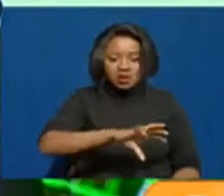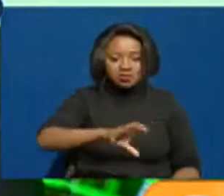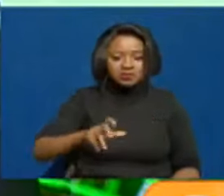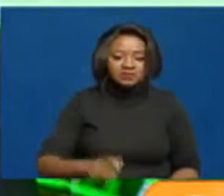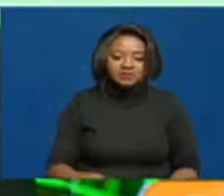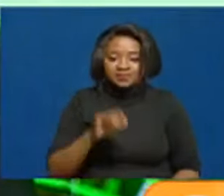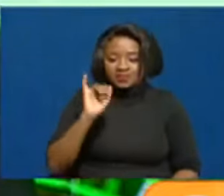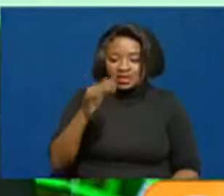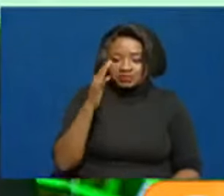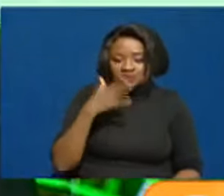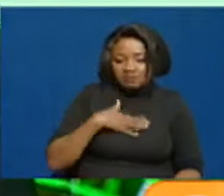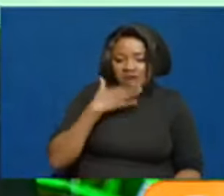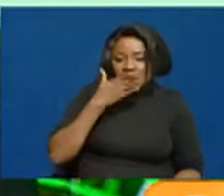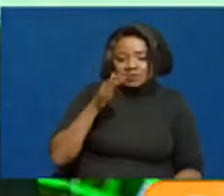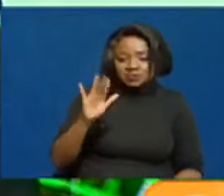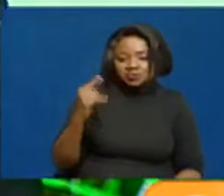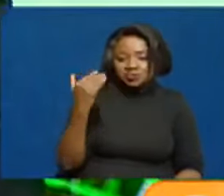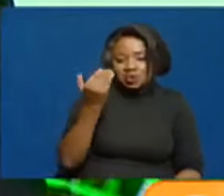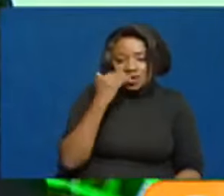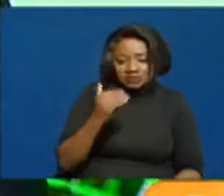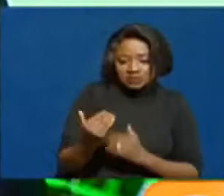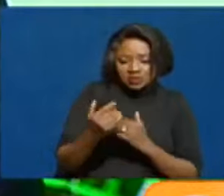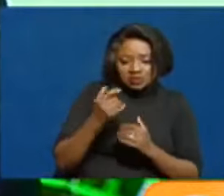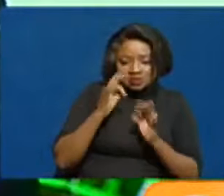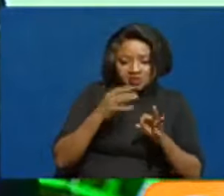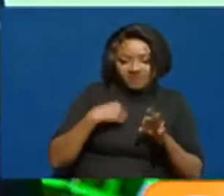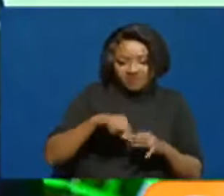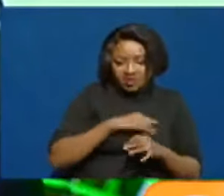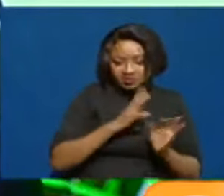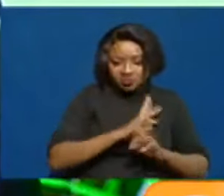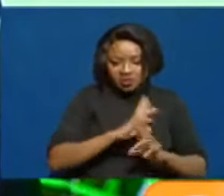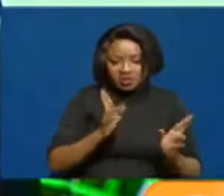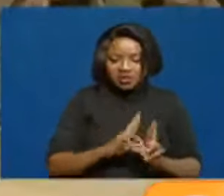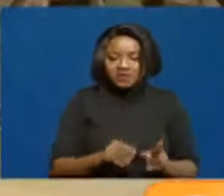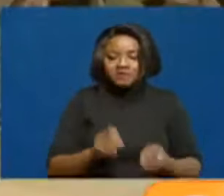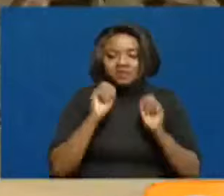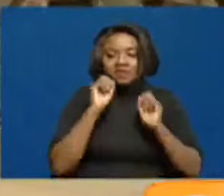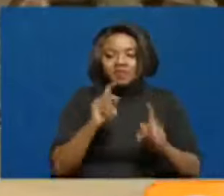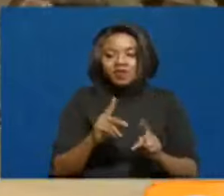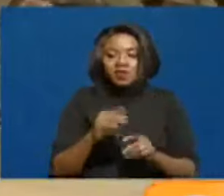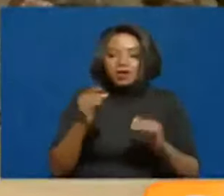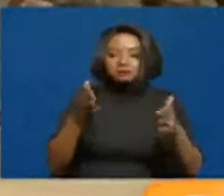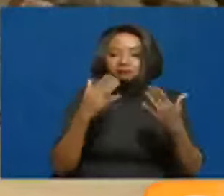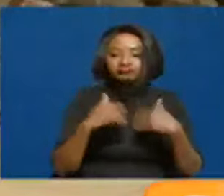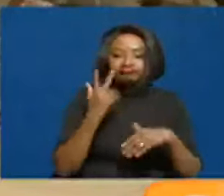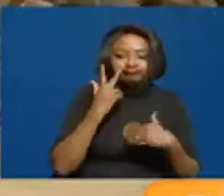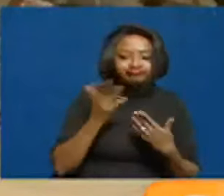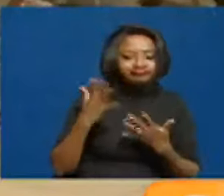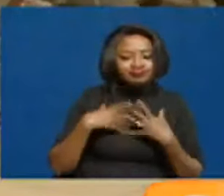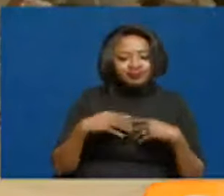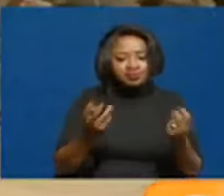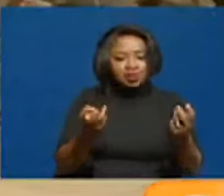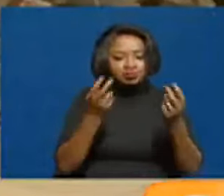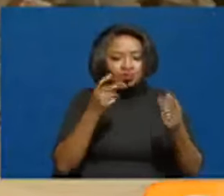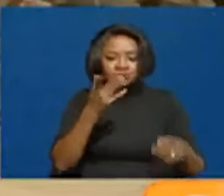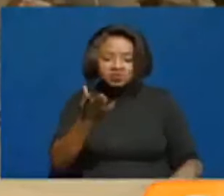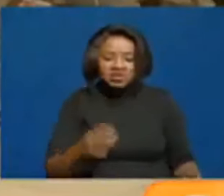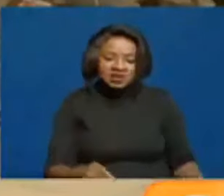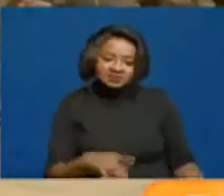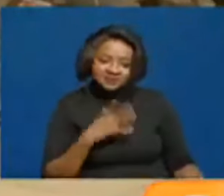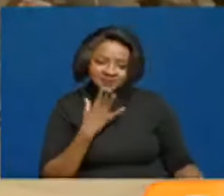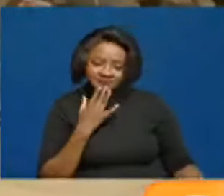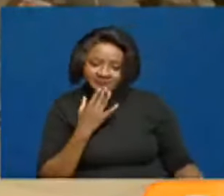asking what how are you prepared doing? You are. Okay. Yes. And Blessing, let me bring you in on this. You know, the people who are watching are just wondering, from the onset, we said